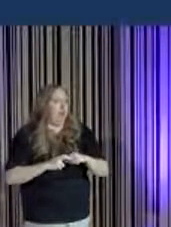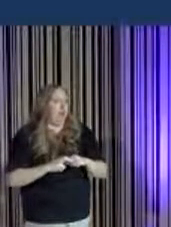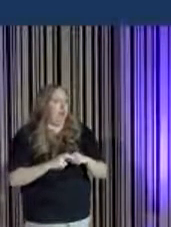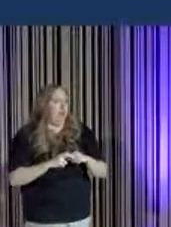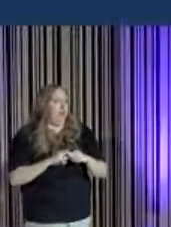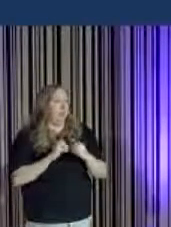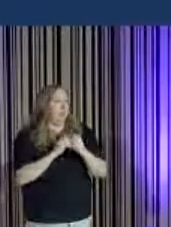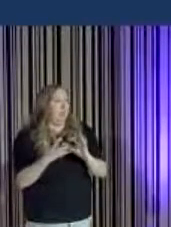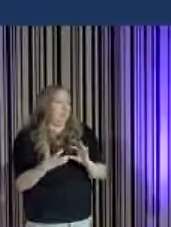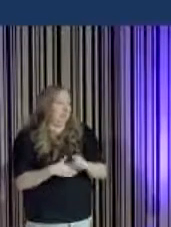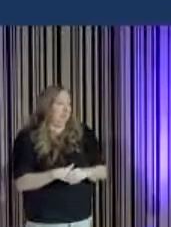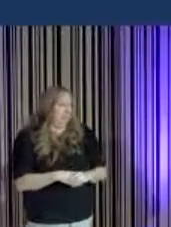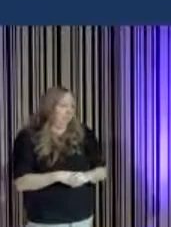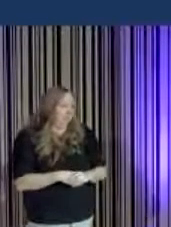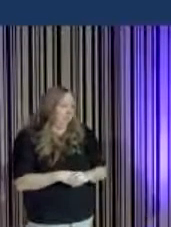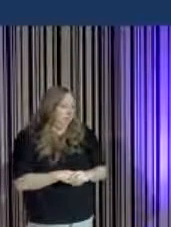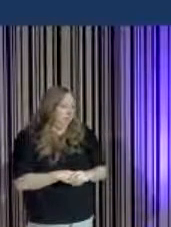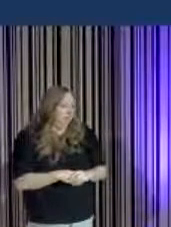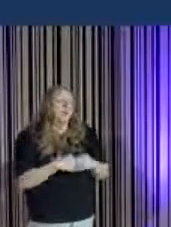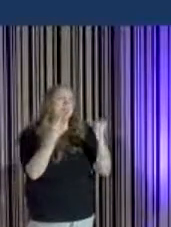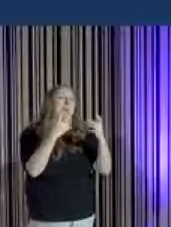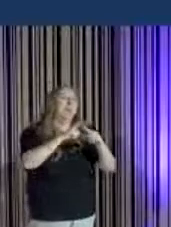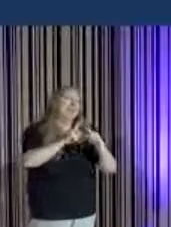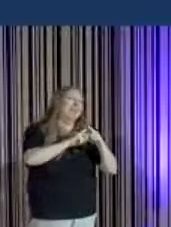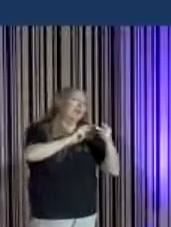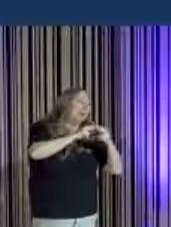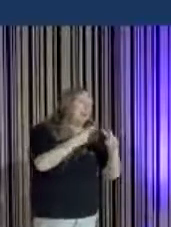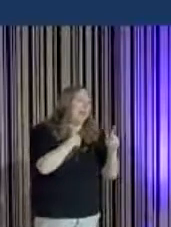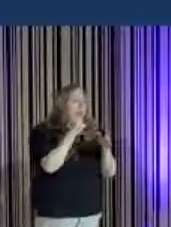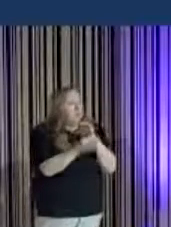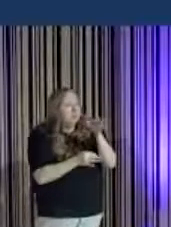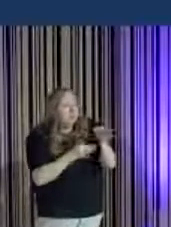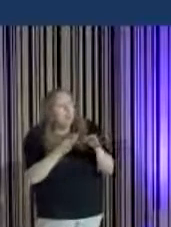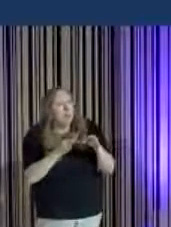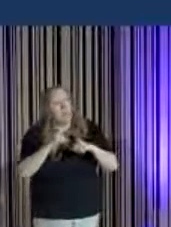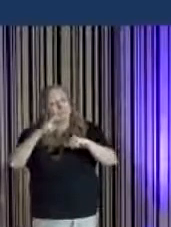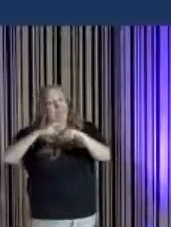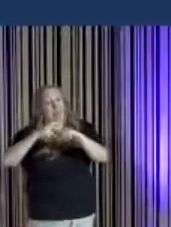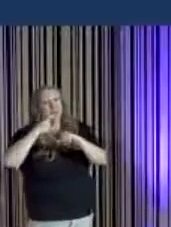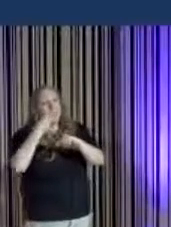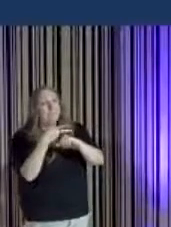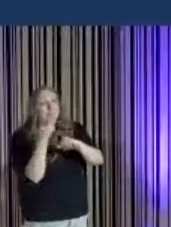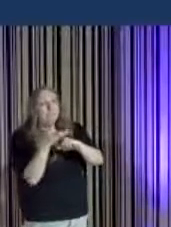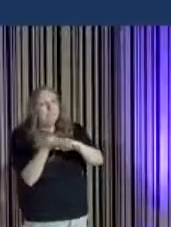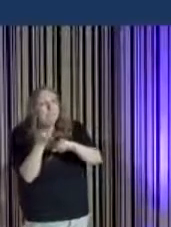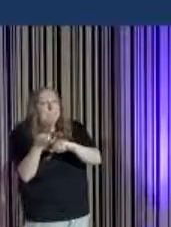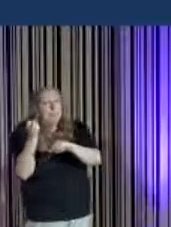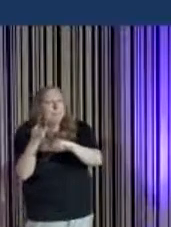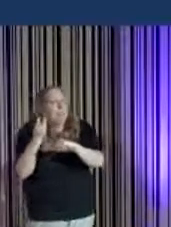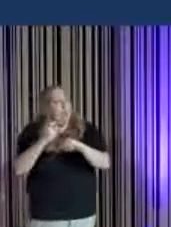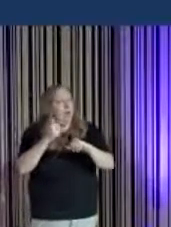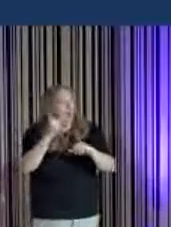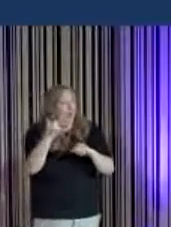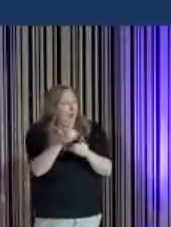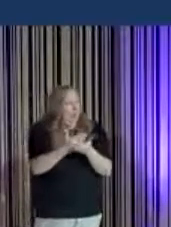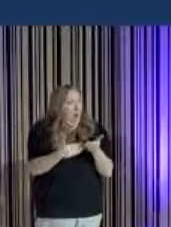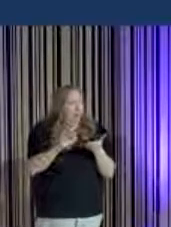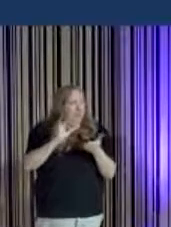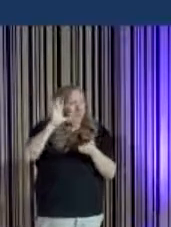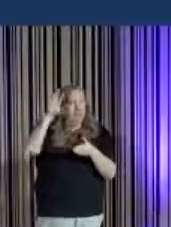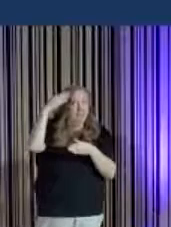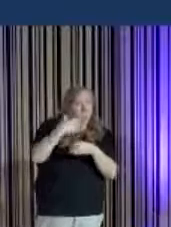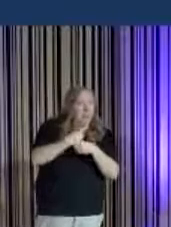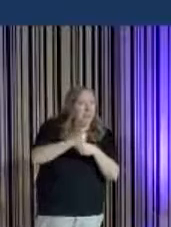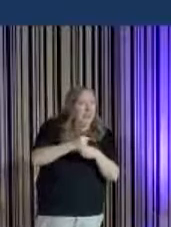There are many other genes, and I could tell you those stories someday. Viruses steal selectively other pieces of the photosystem, and it's really interesting what their stories